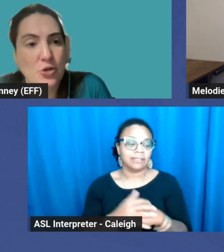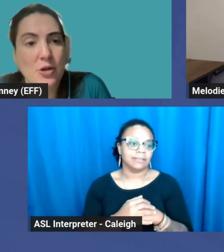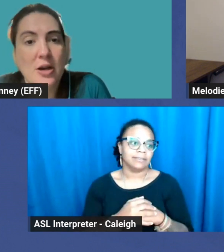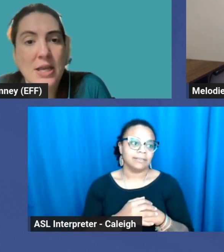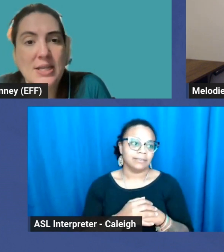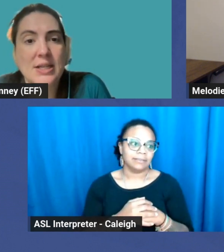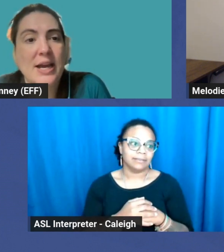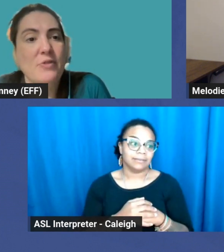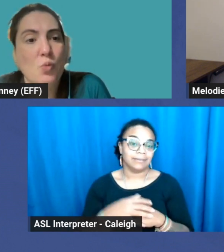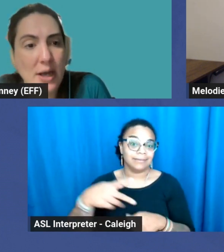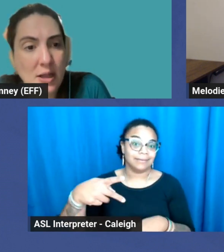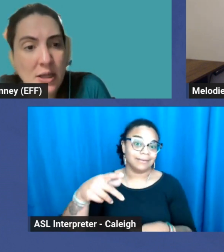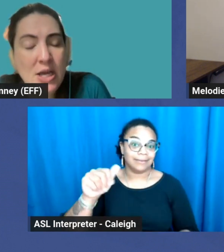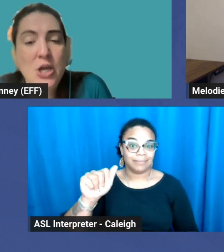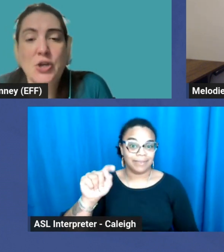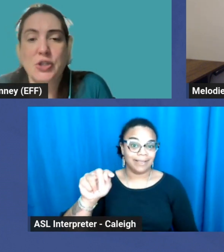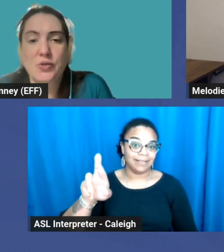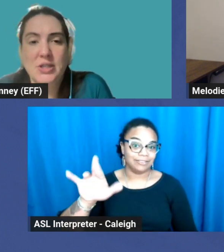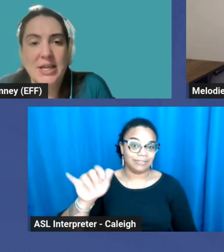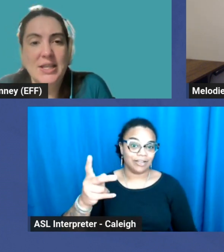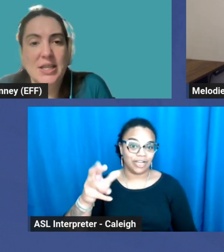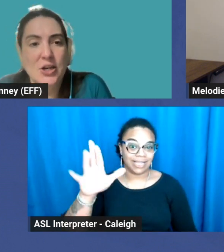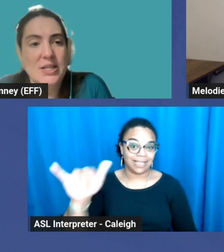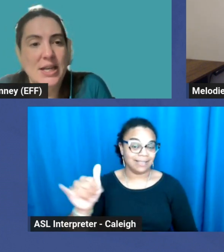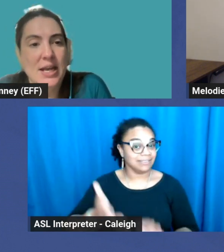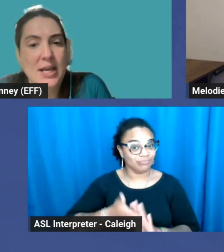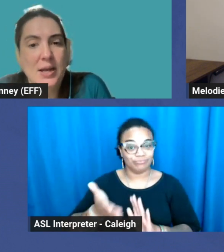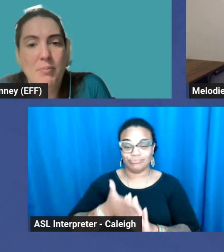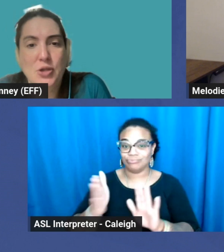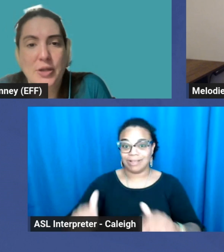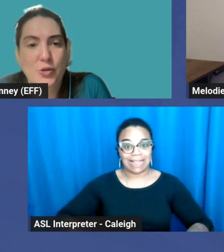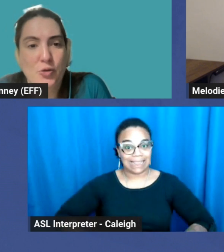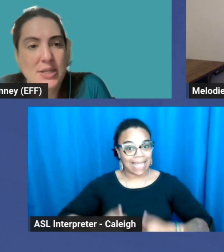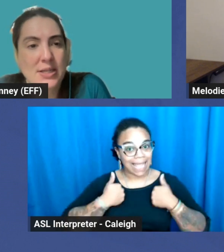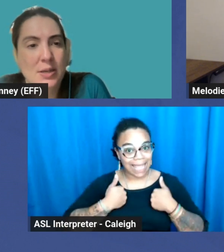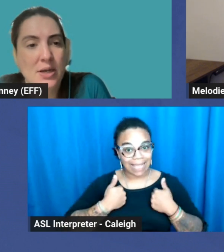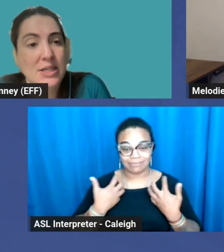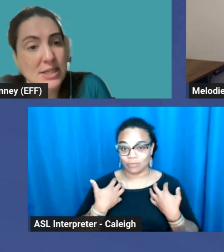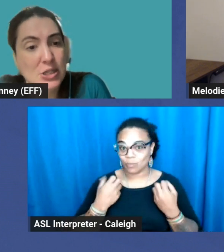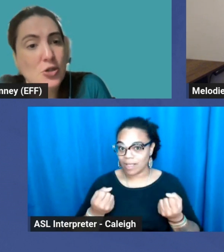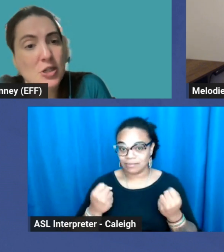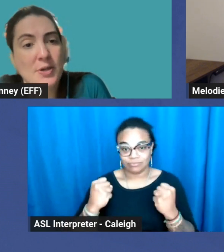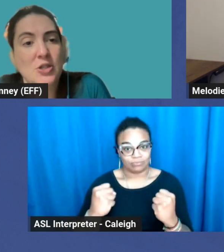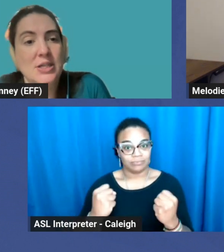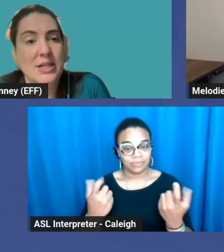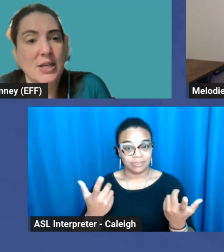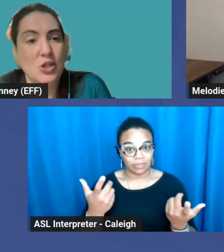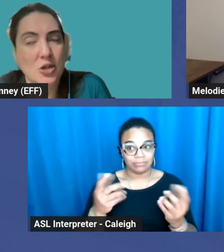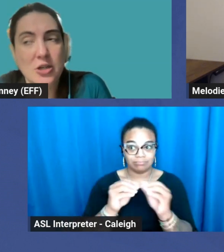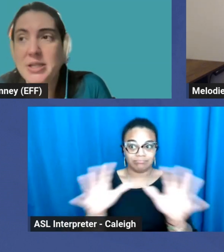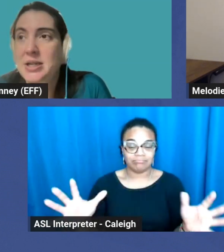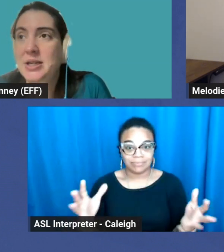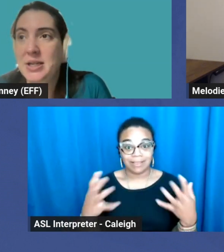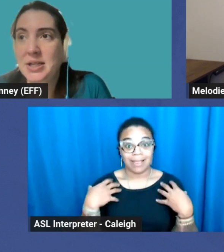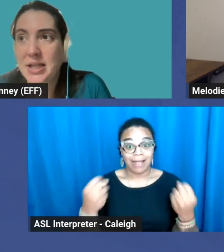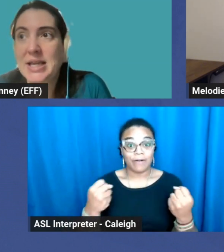The patriarchy is alive and well. So to say that there is a mental health crisis among teenagers, especially teenage girls, like,